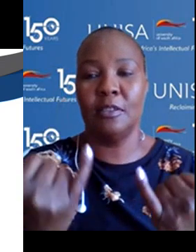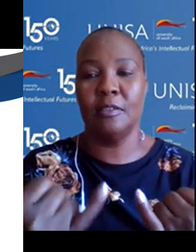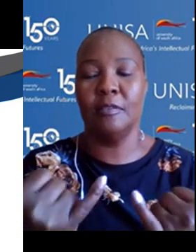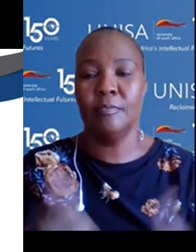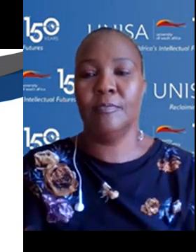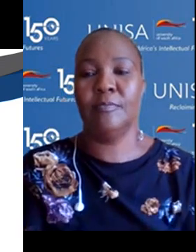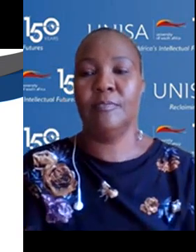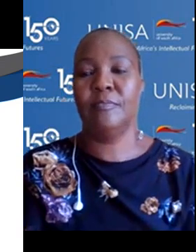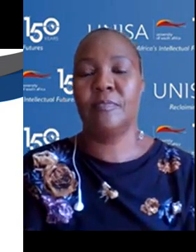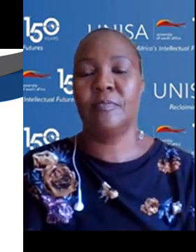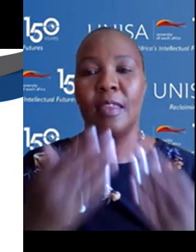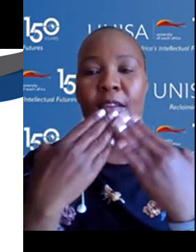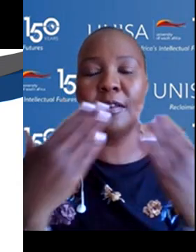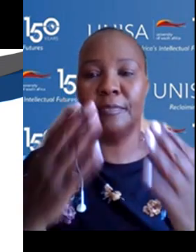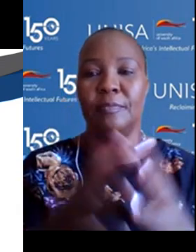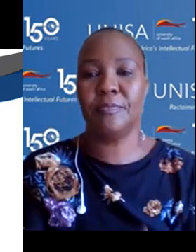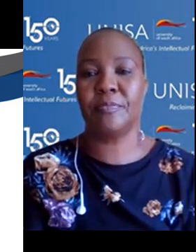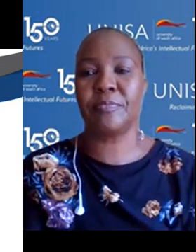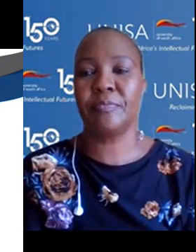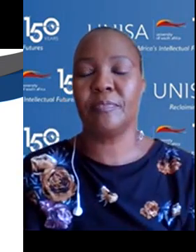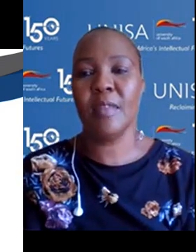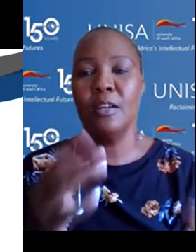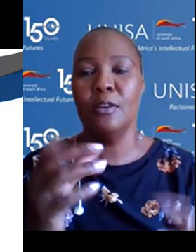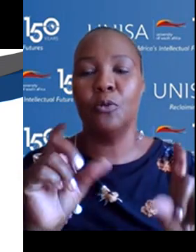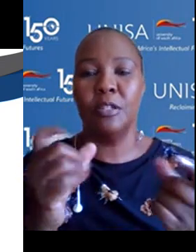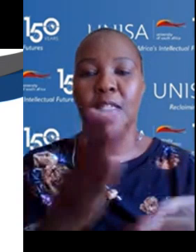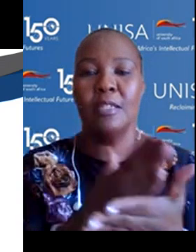Thank you, Ingrid. Let me just quickly share my screen with you.